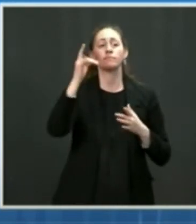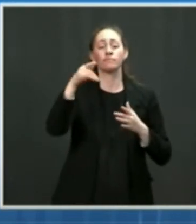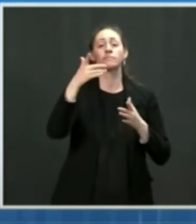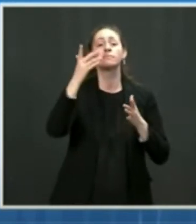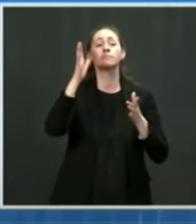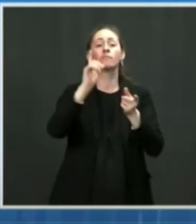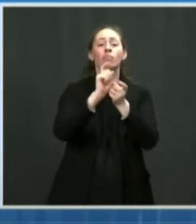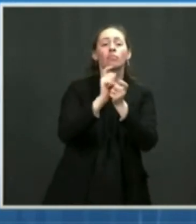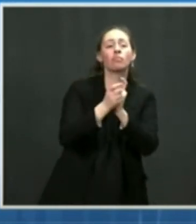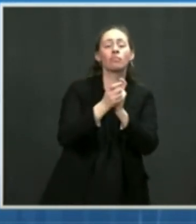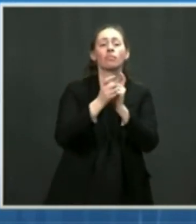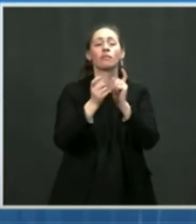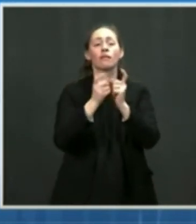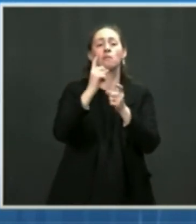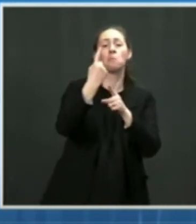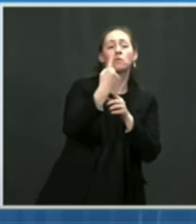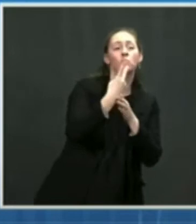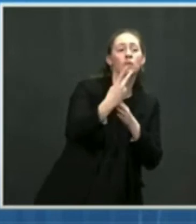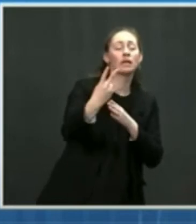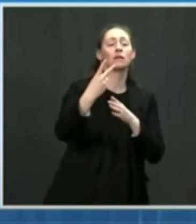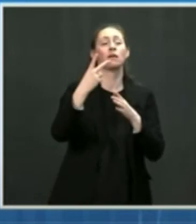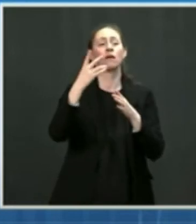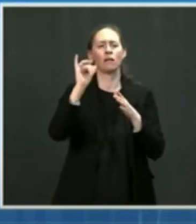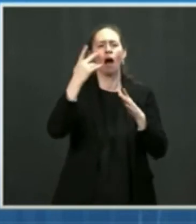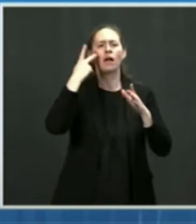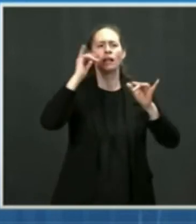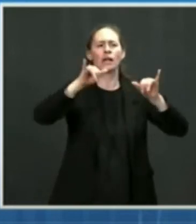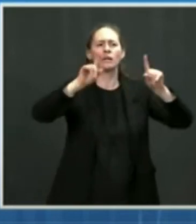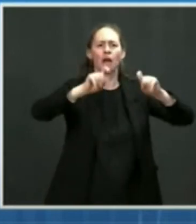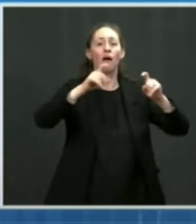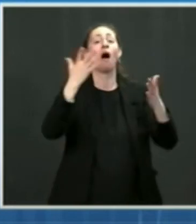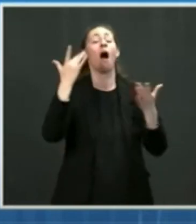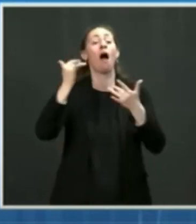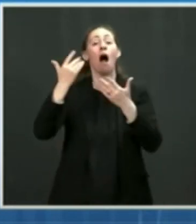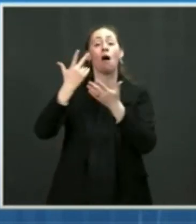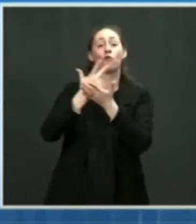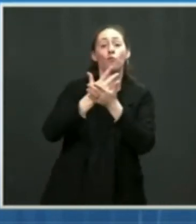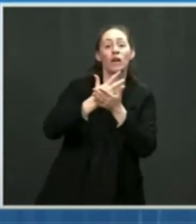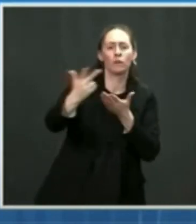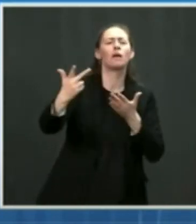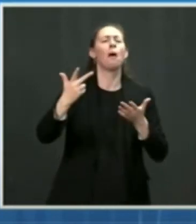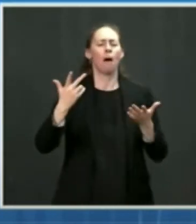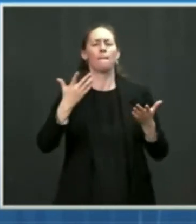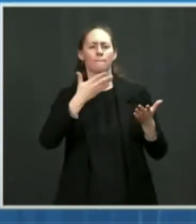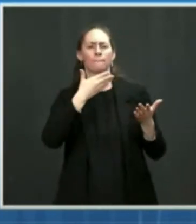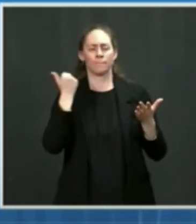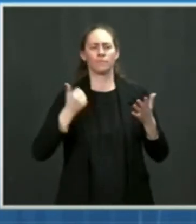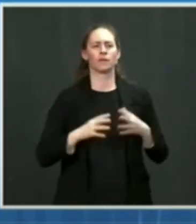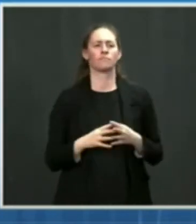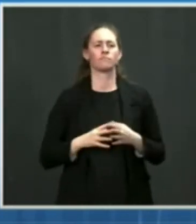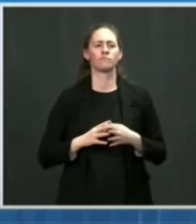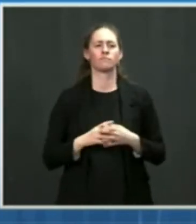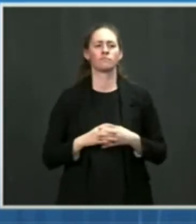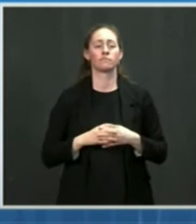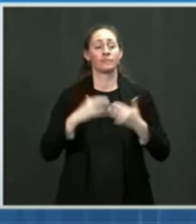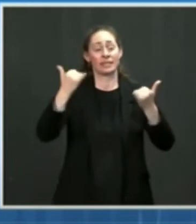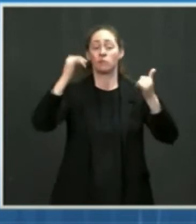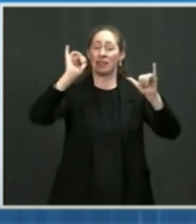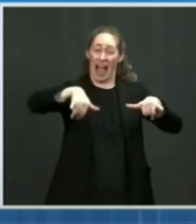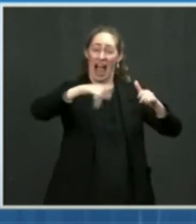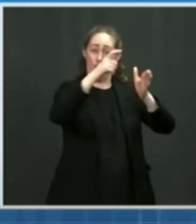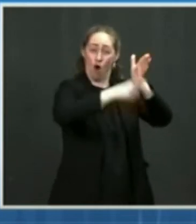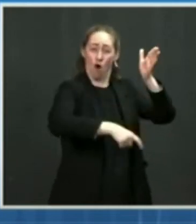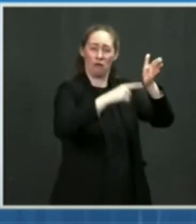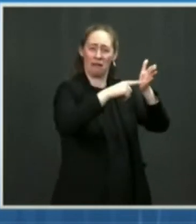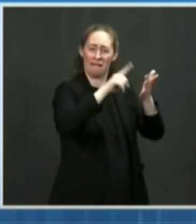the second dose. So that's the first point. The second point is that I believe the misleading part about it is it made it